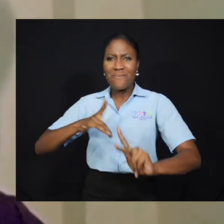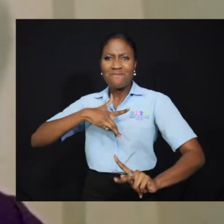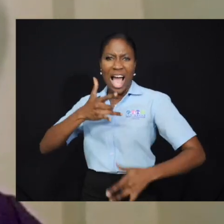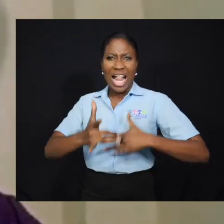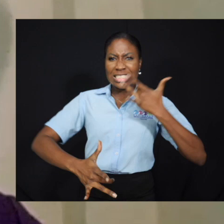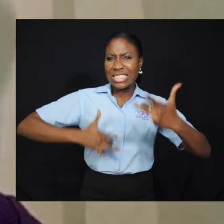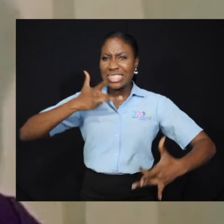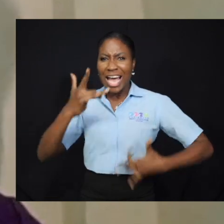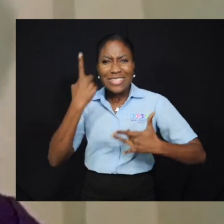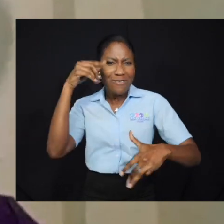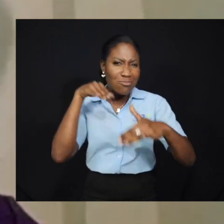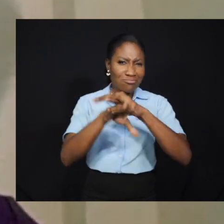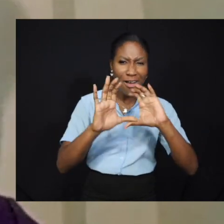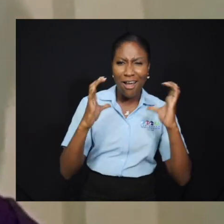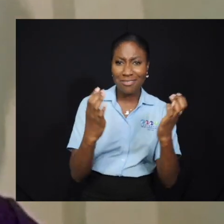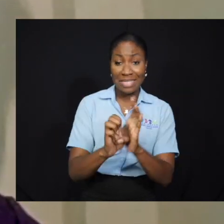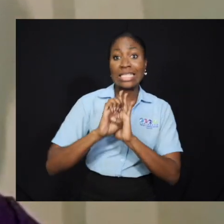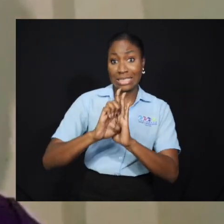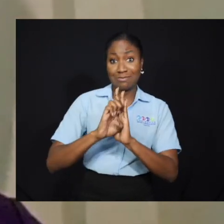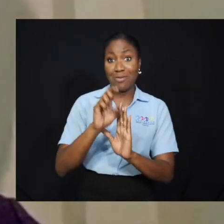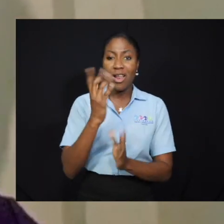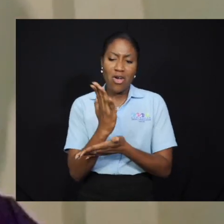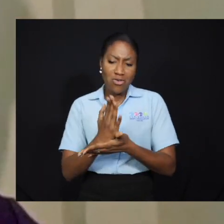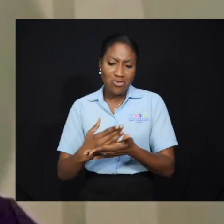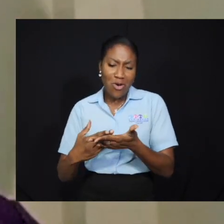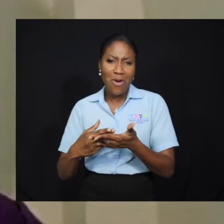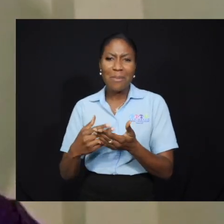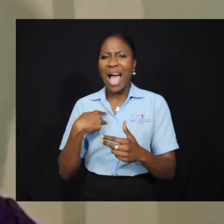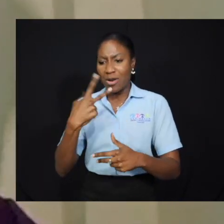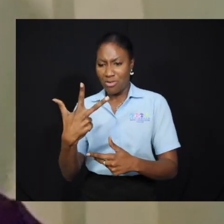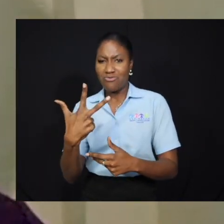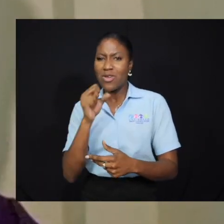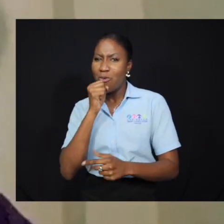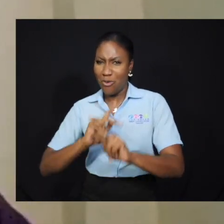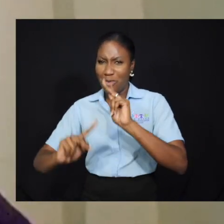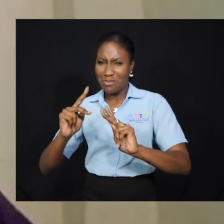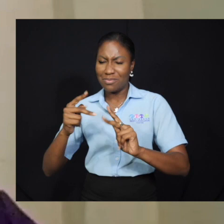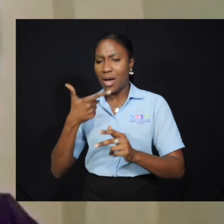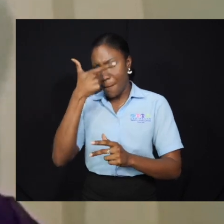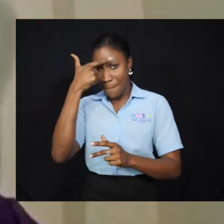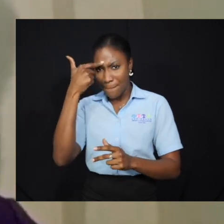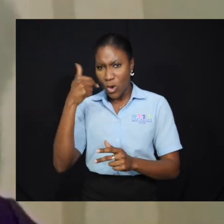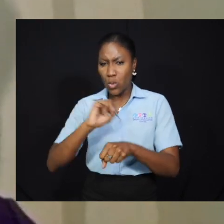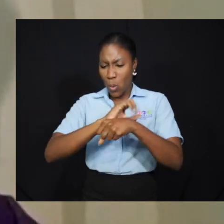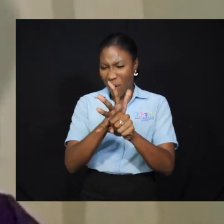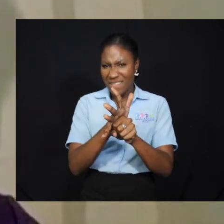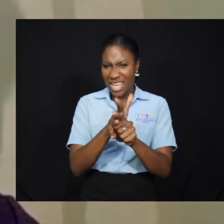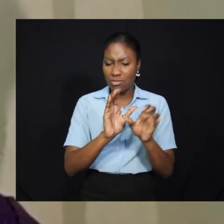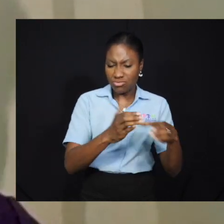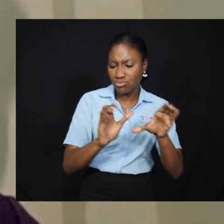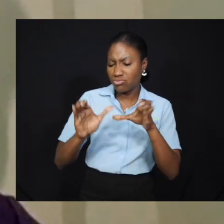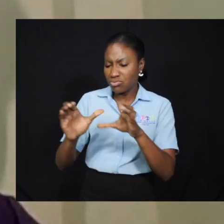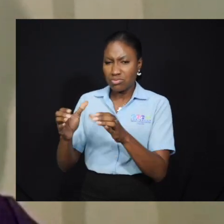a couple of seniors. We had 3 seniors in, and we had to limit the amount because of COVID protocol. So we have 3 seniors in,